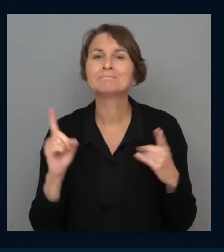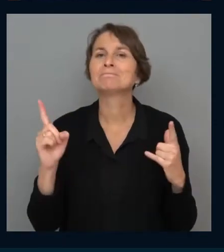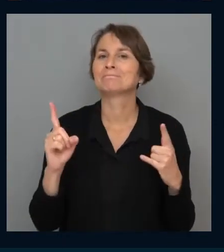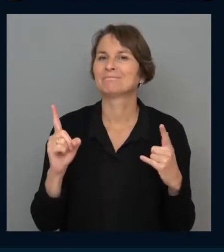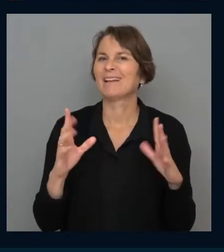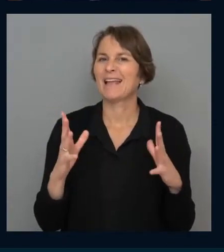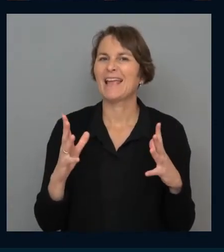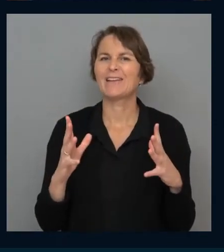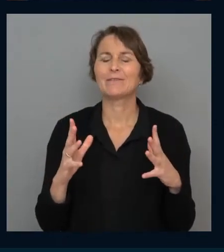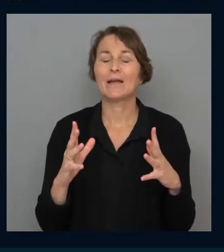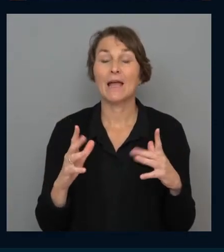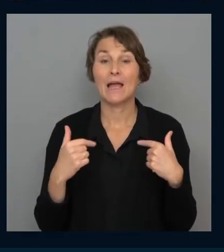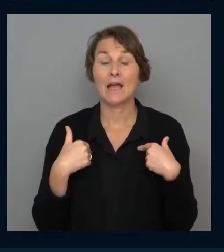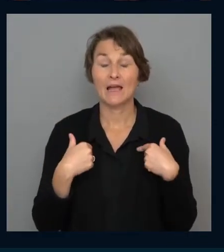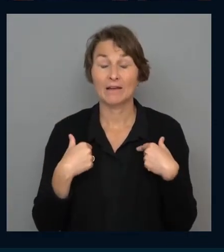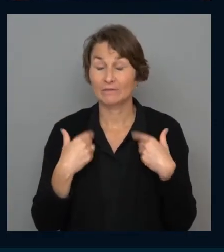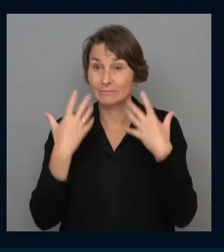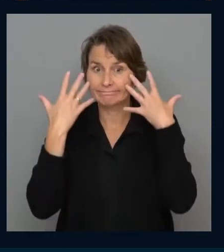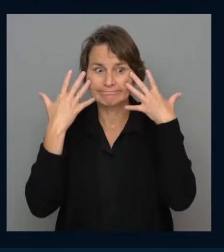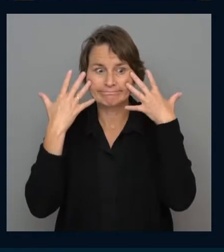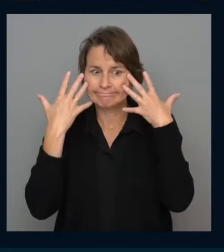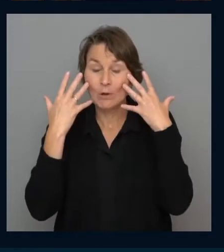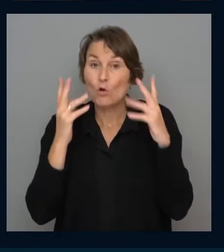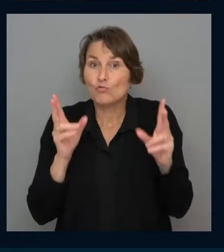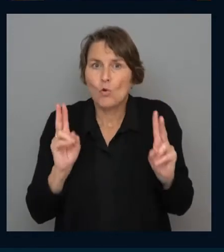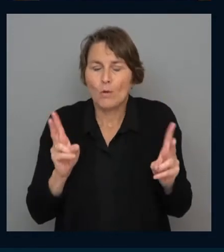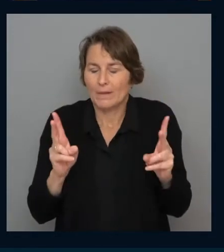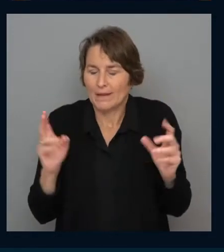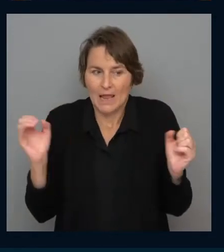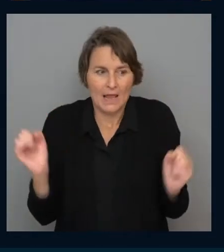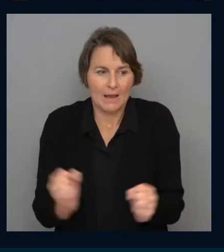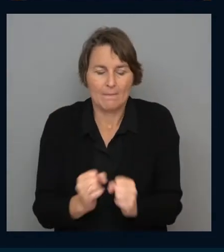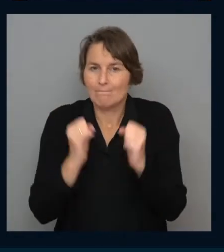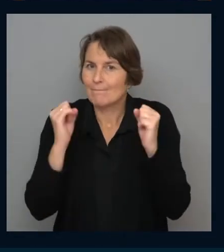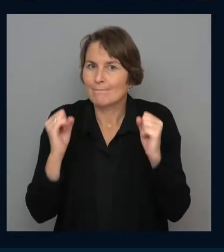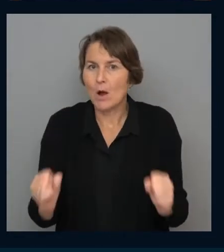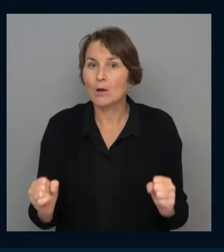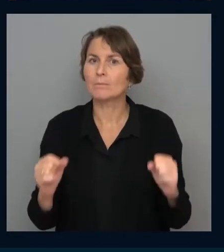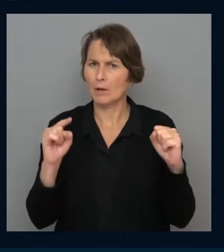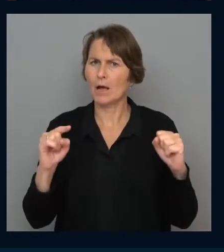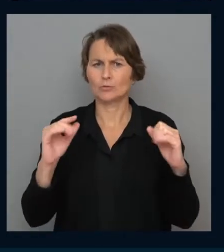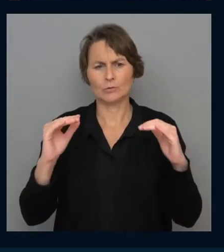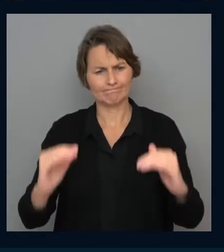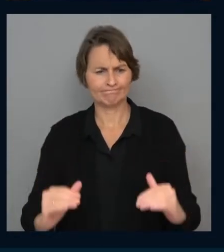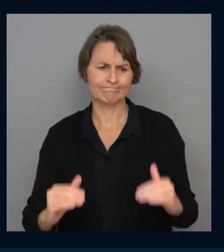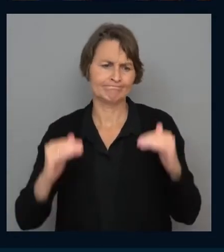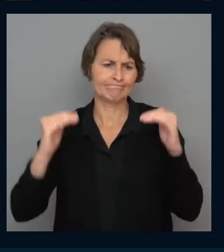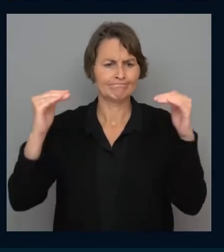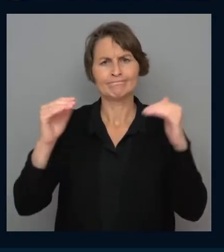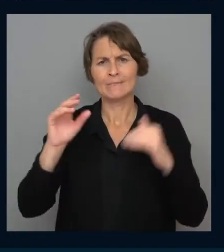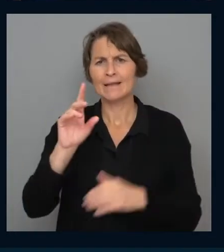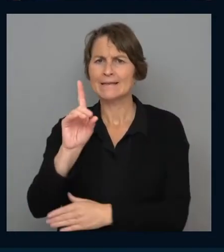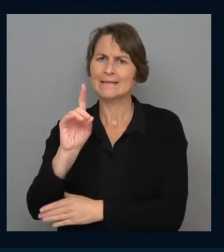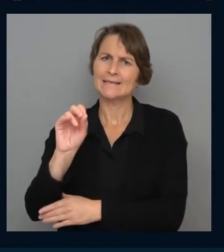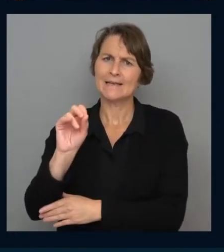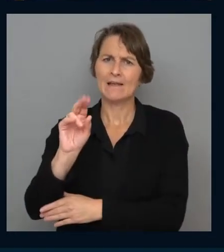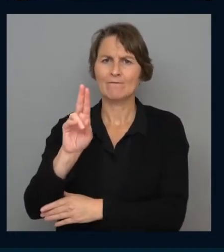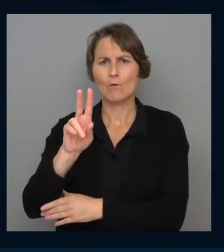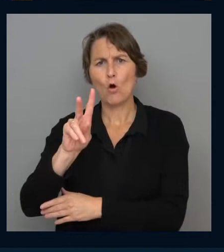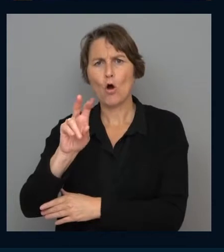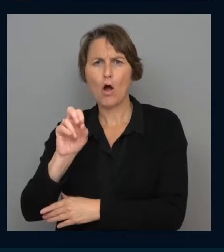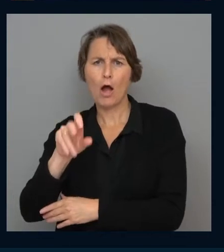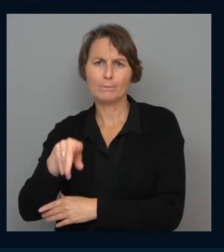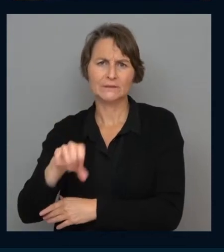you're sweating it out going, how do I get this ready for them? How do I do this? But we're a high performing DevOps organization. So this is no sweat for